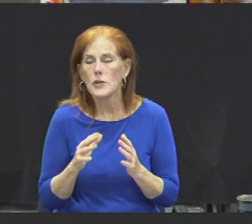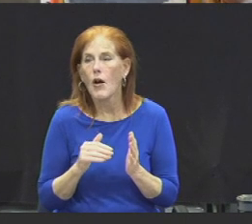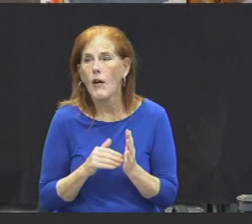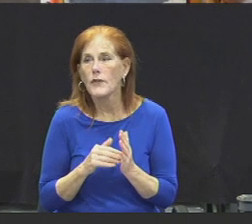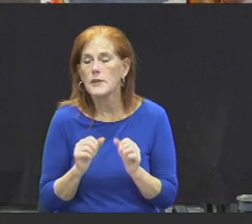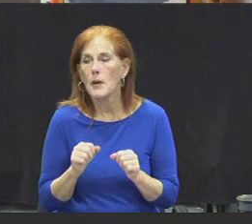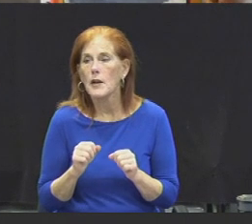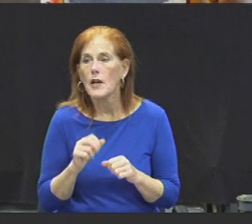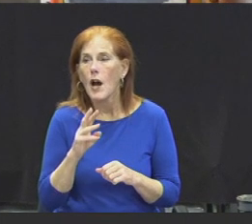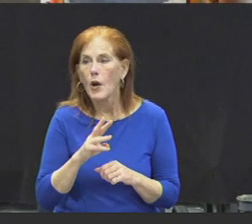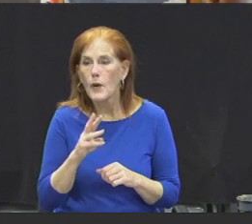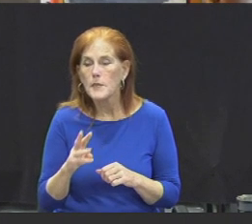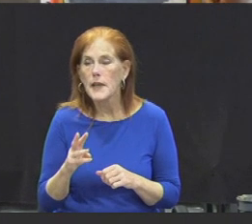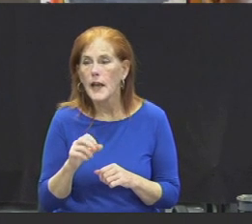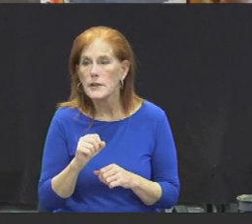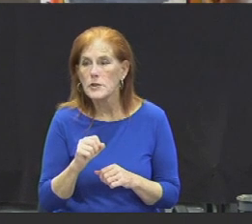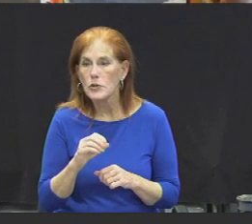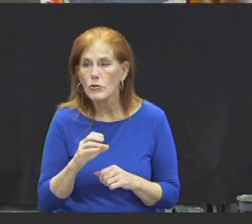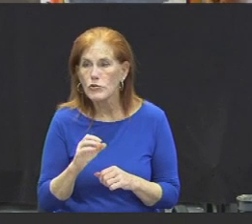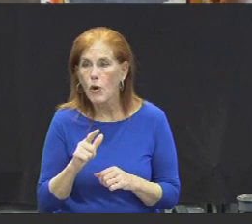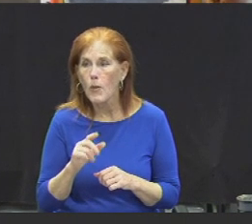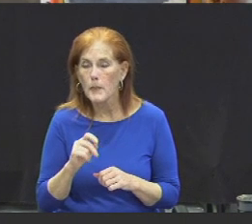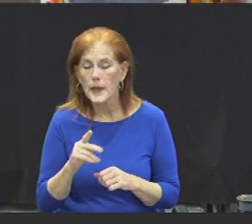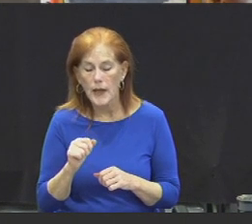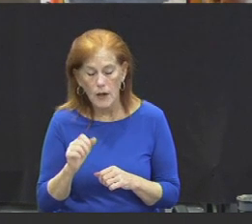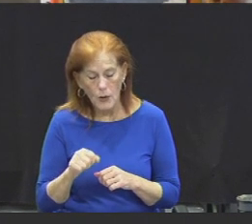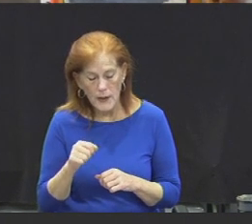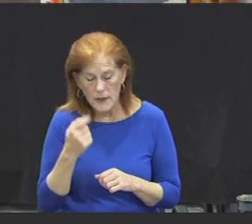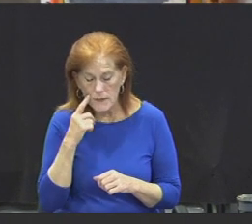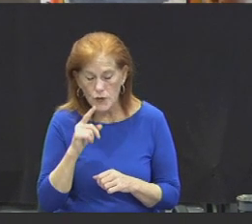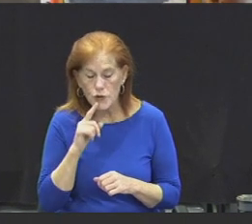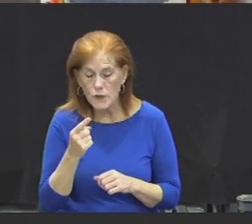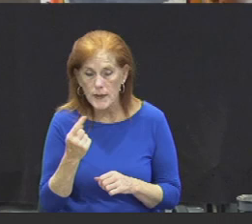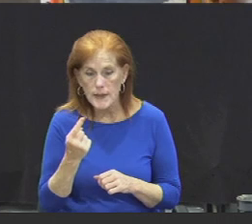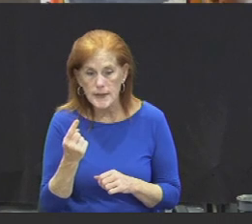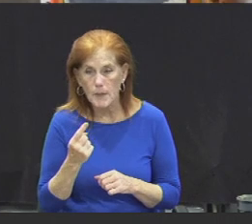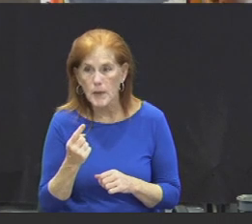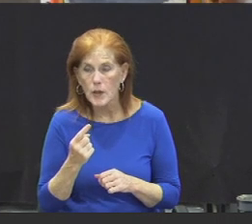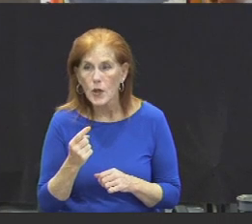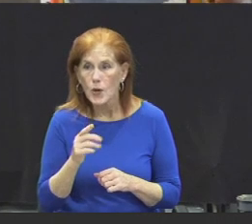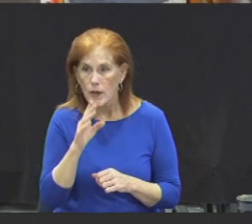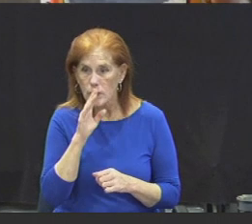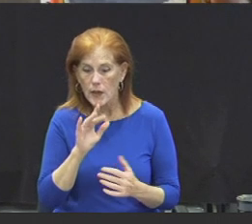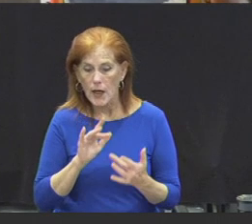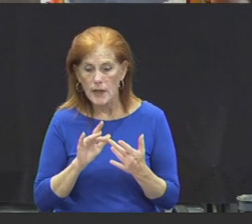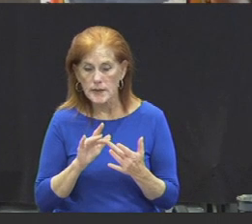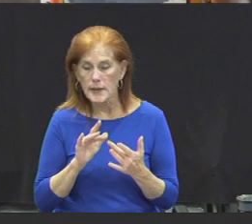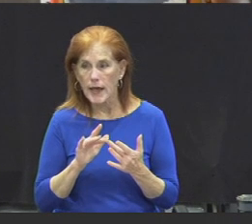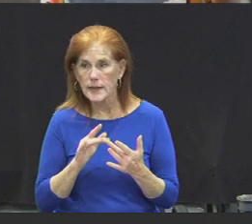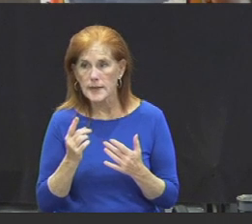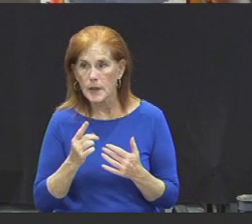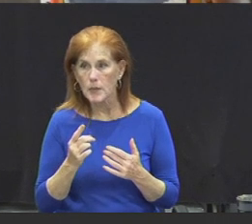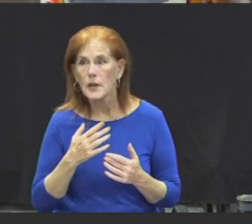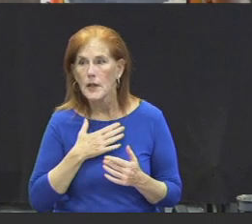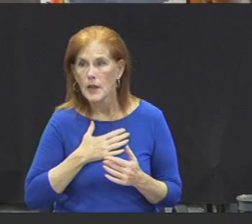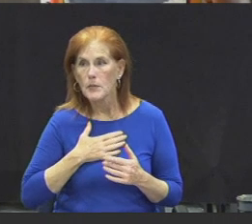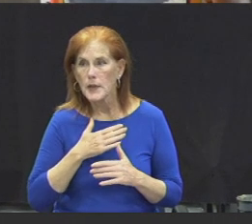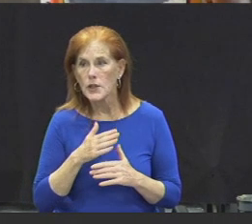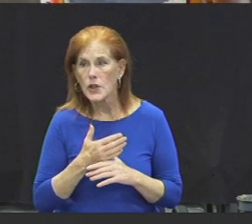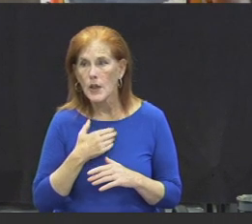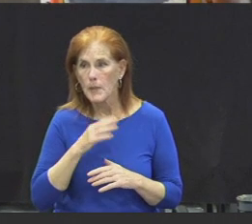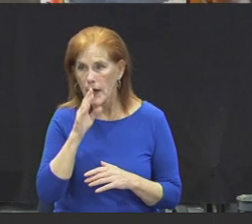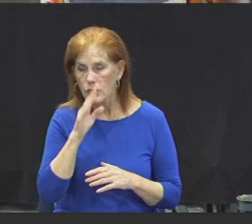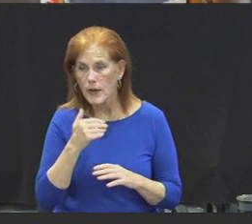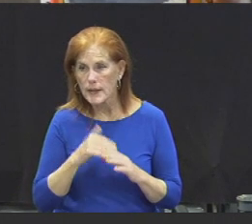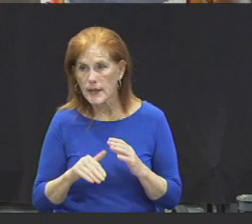our website, our social media, but absolutely, if you have somebody who needs to get directly in contact with someone, you should feel more than welcome to share my direct